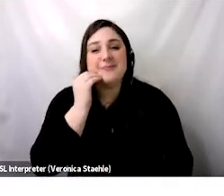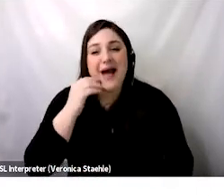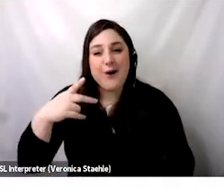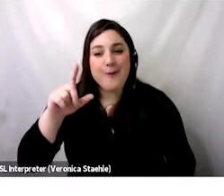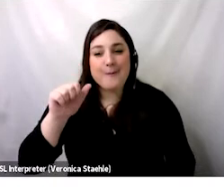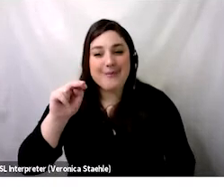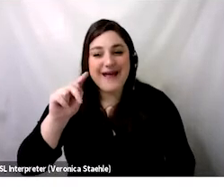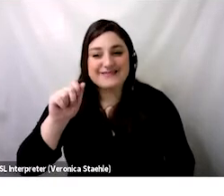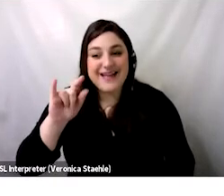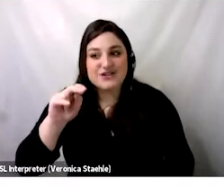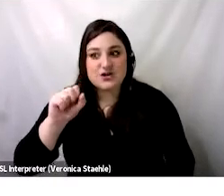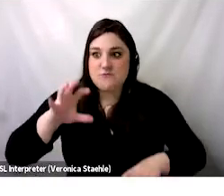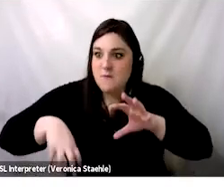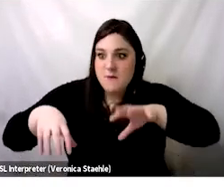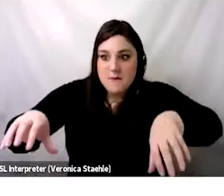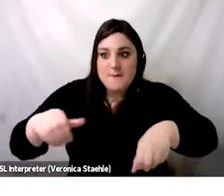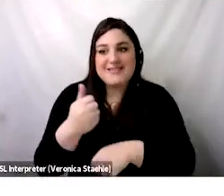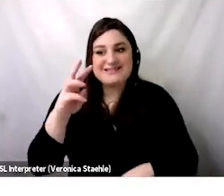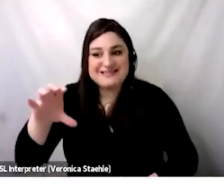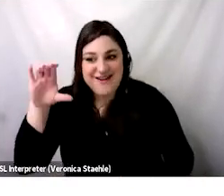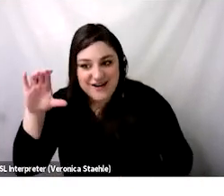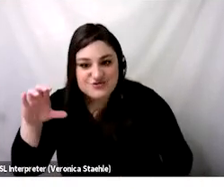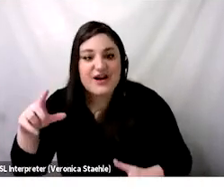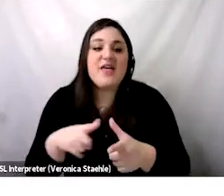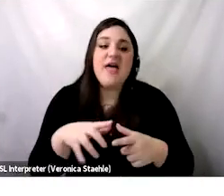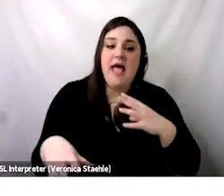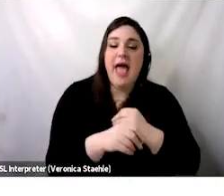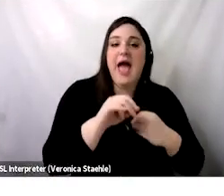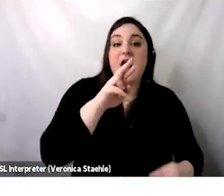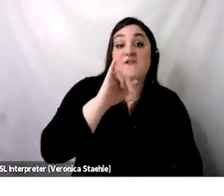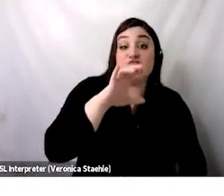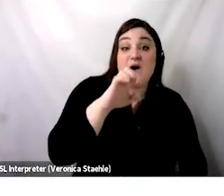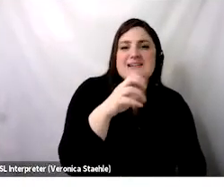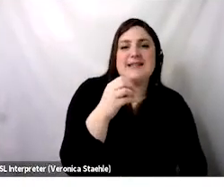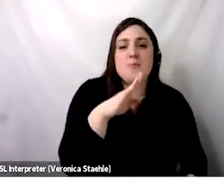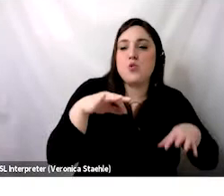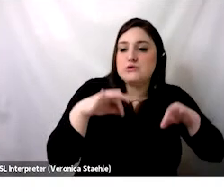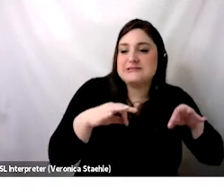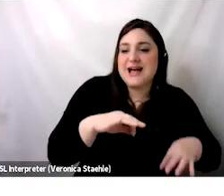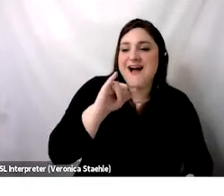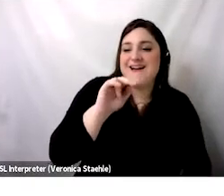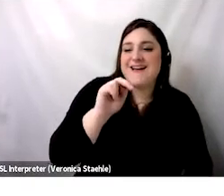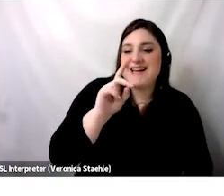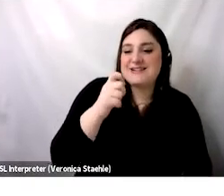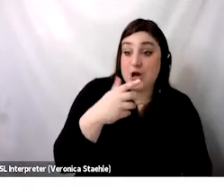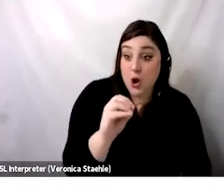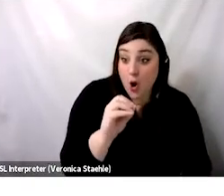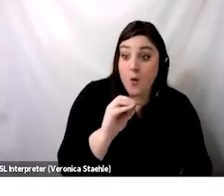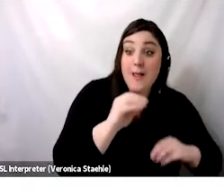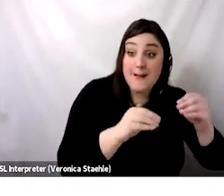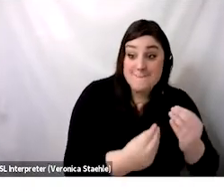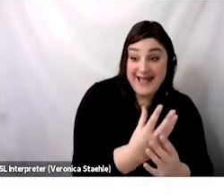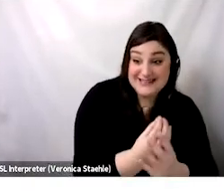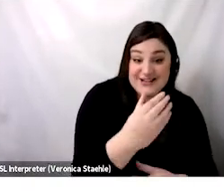the 1600s. You have the rice and indigo plantations happening in the 1700s. And of course,